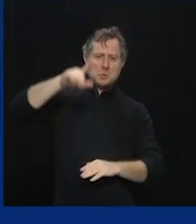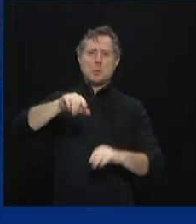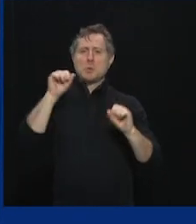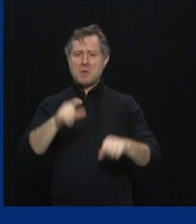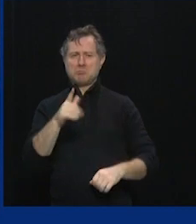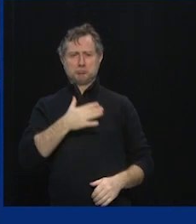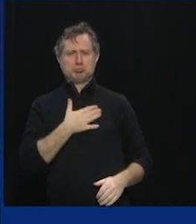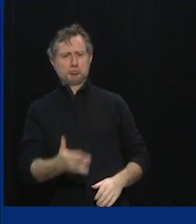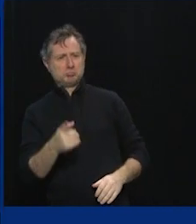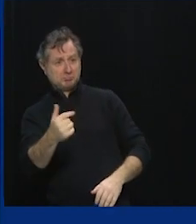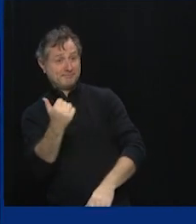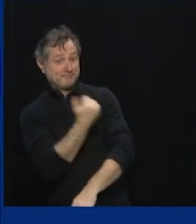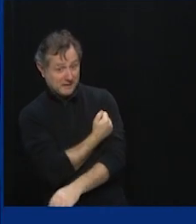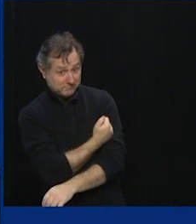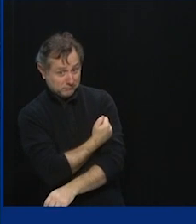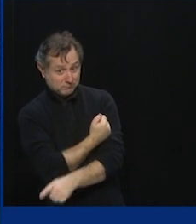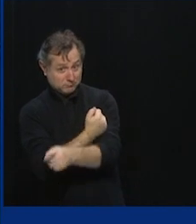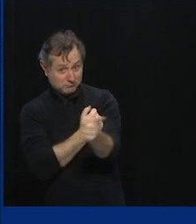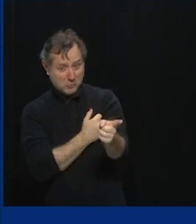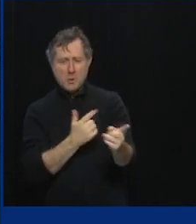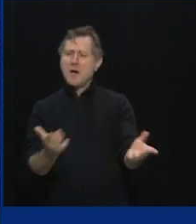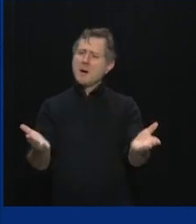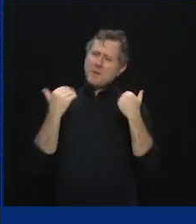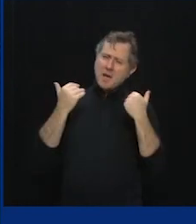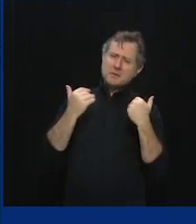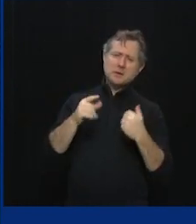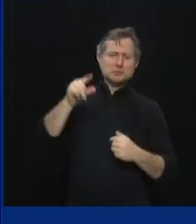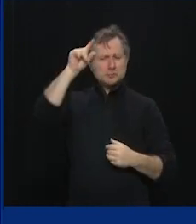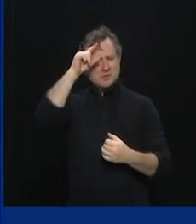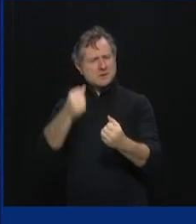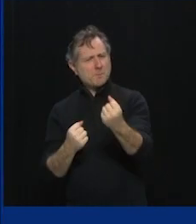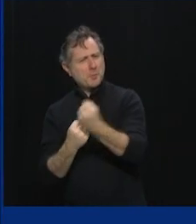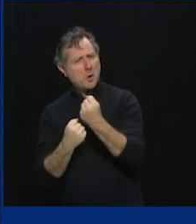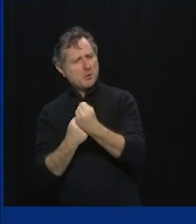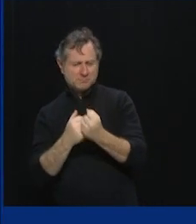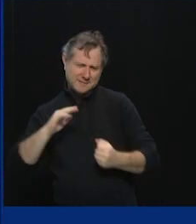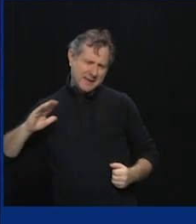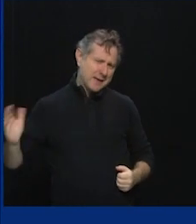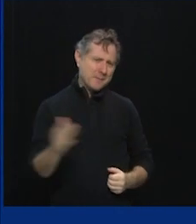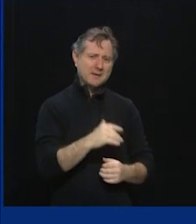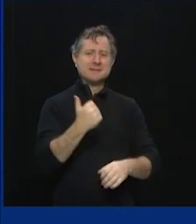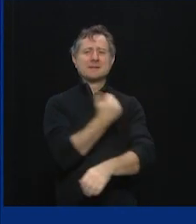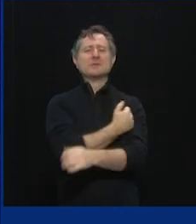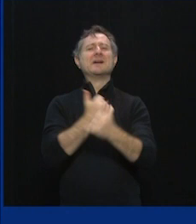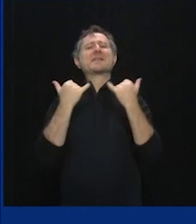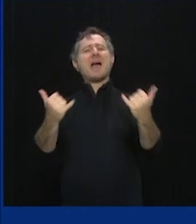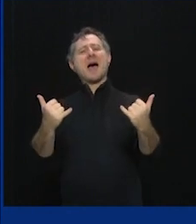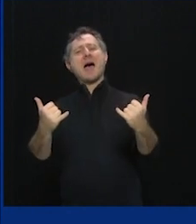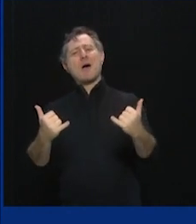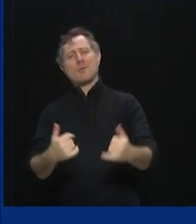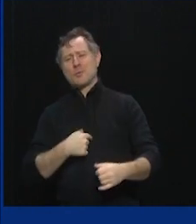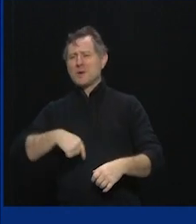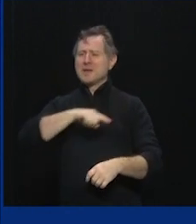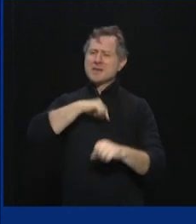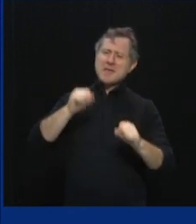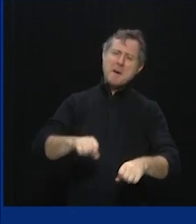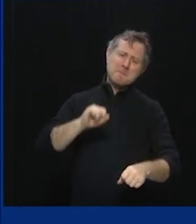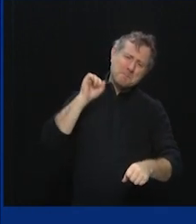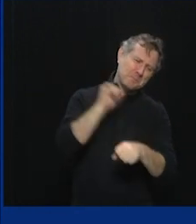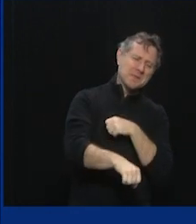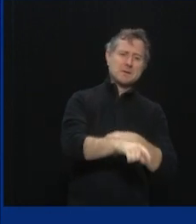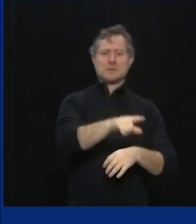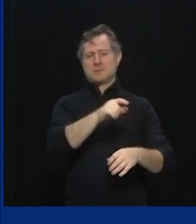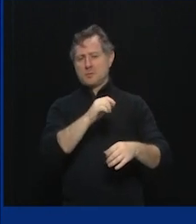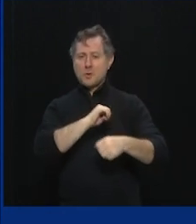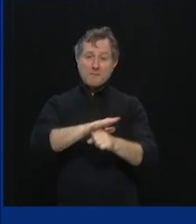vaccinated. So make the play, Giants fans. Take your shot. Get vaccinated today. We can beat COVID-19 if we